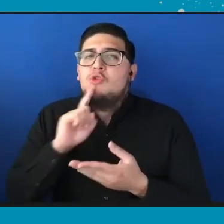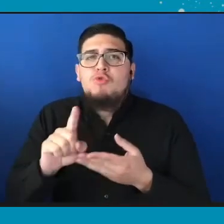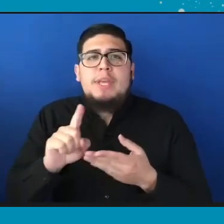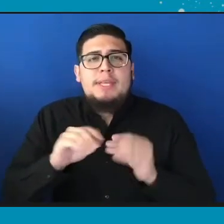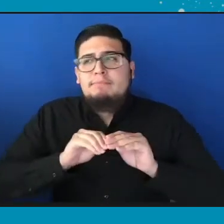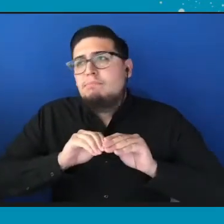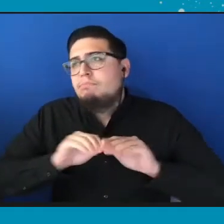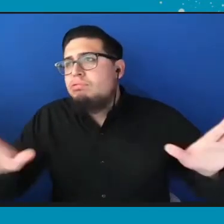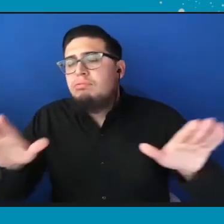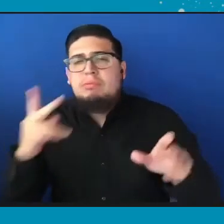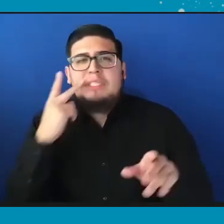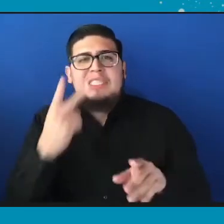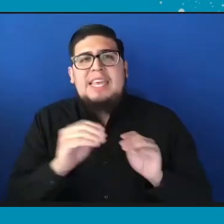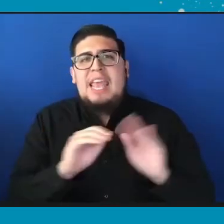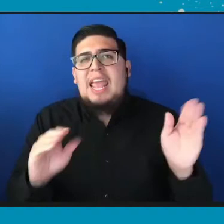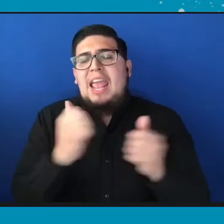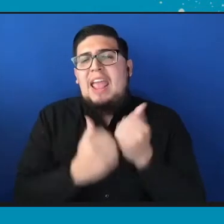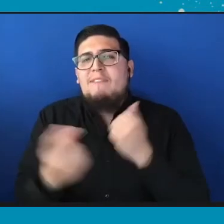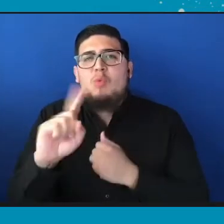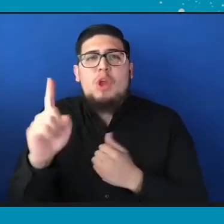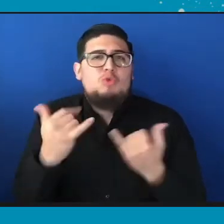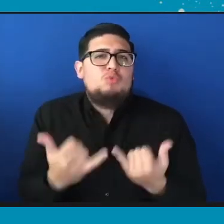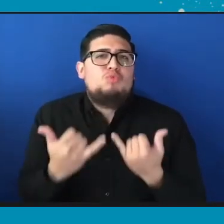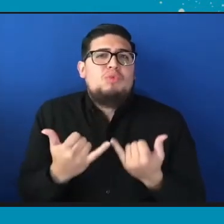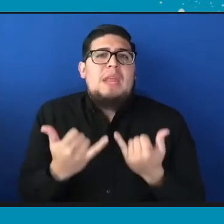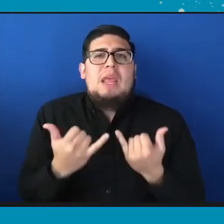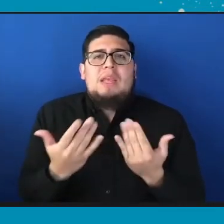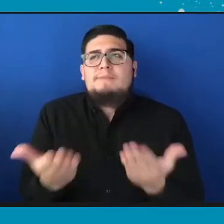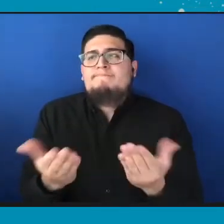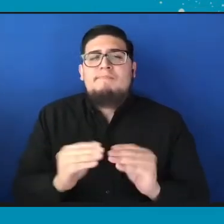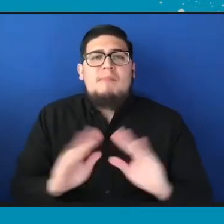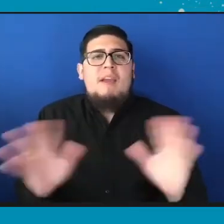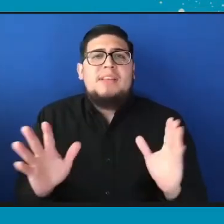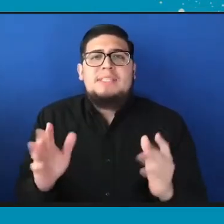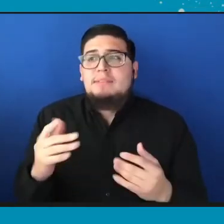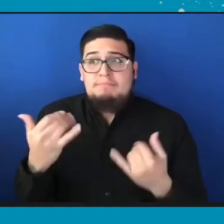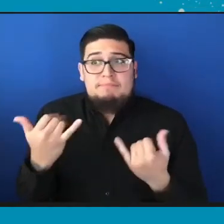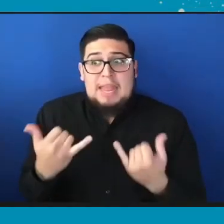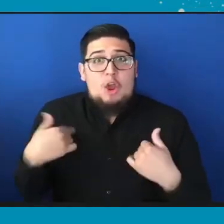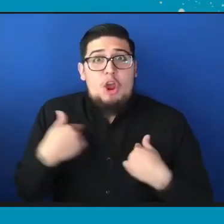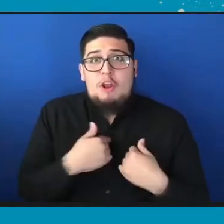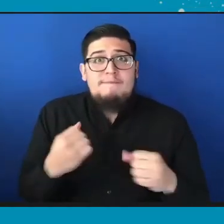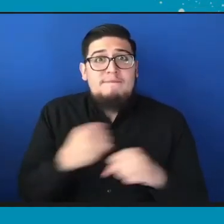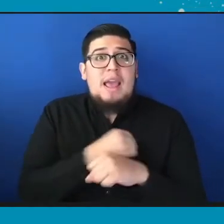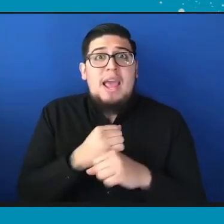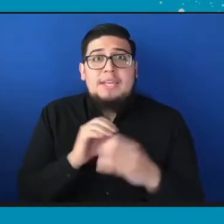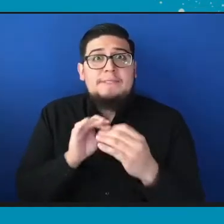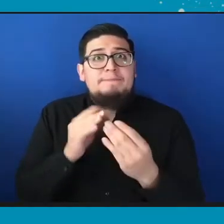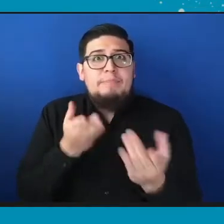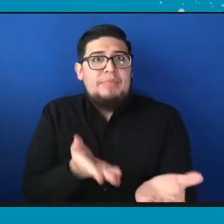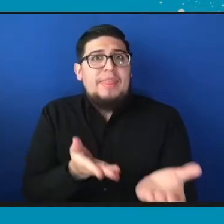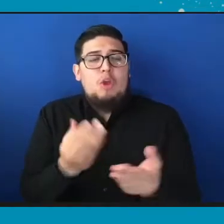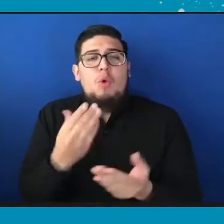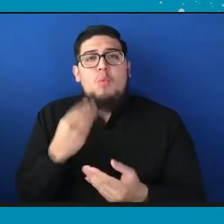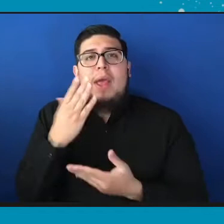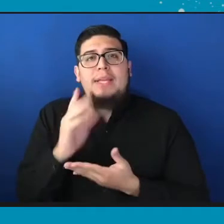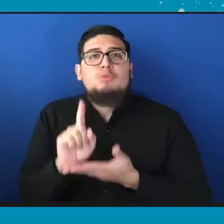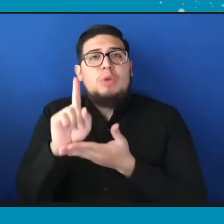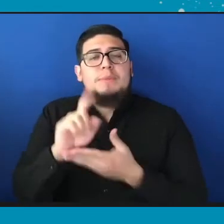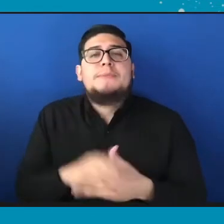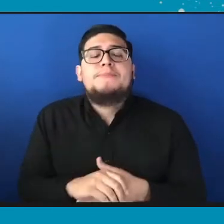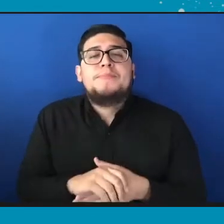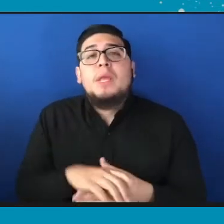And this is the very beginnings of this fight. And in Louisiana, in the Constitutional Convention, where they